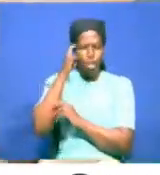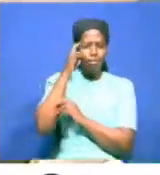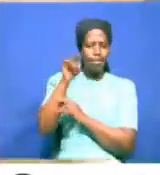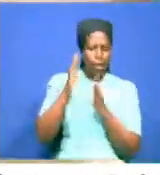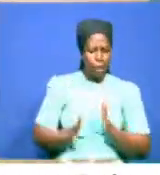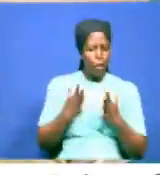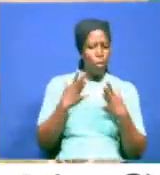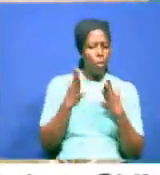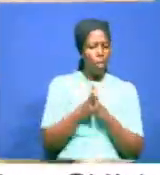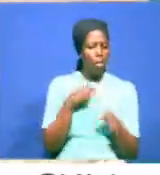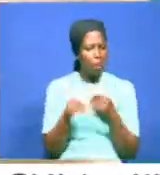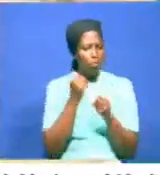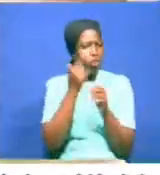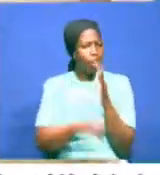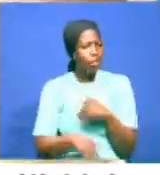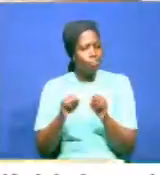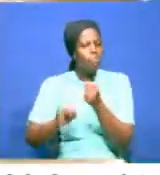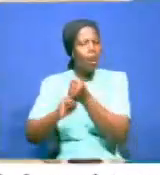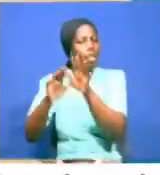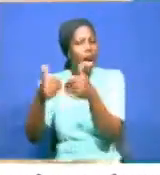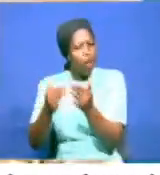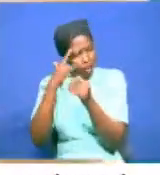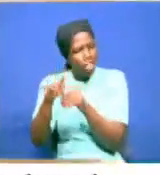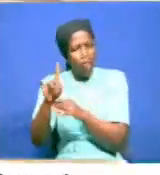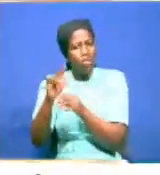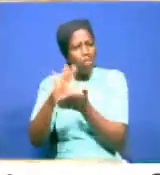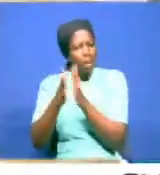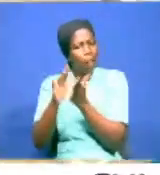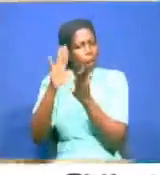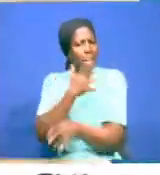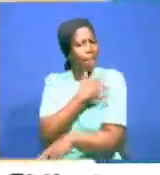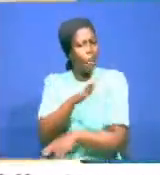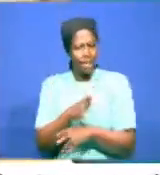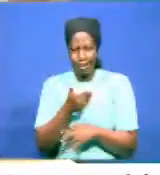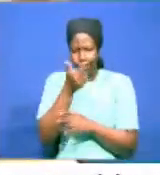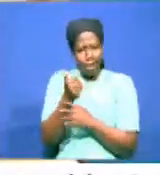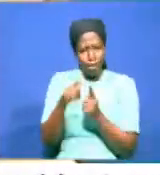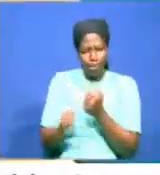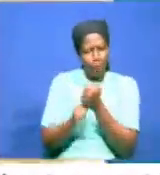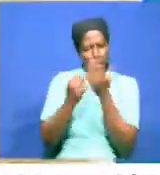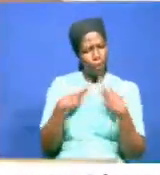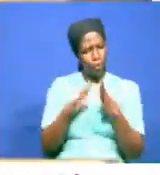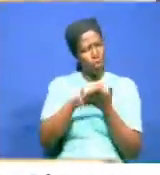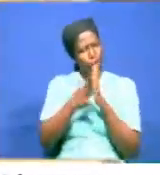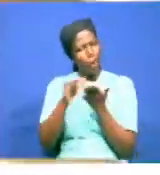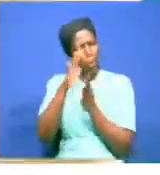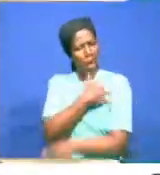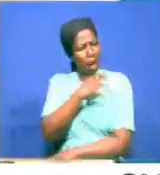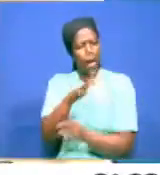them so that they can be productive? Let us see how to make people productive rather than we cripple them even more than they are crippled, or rather than